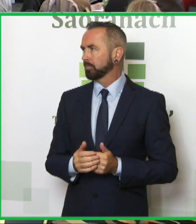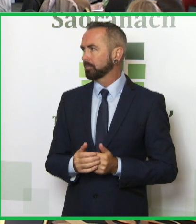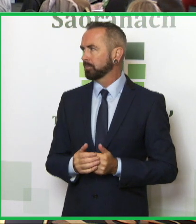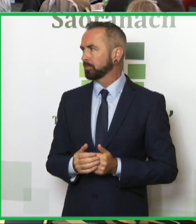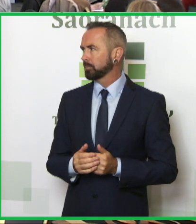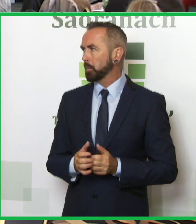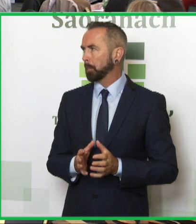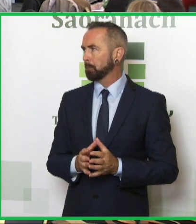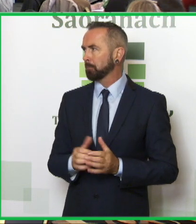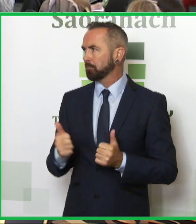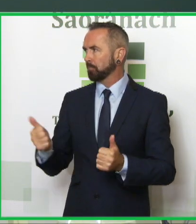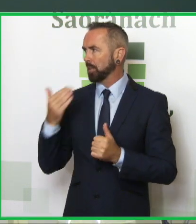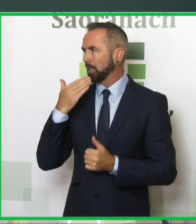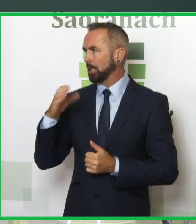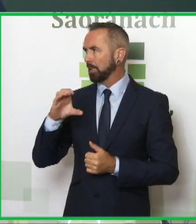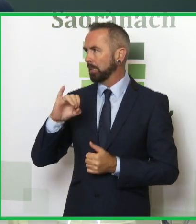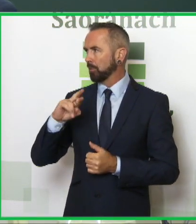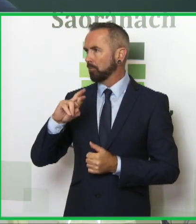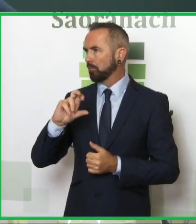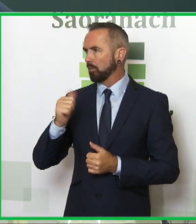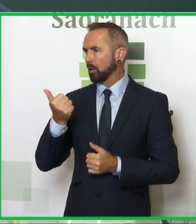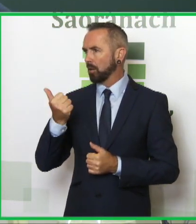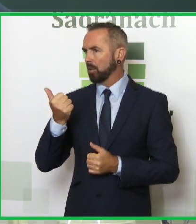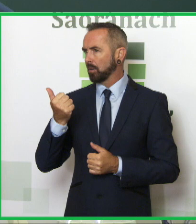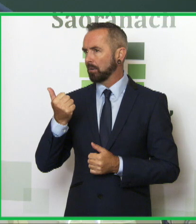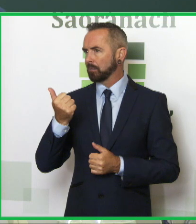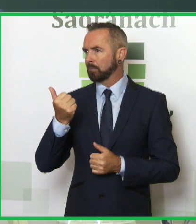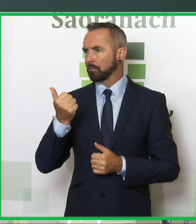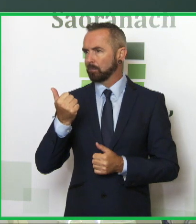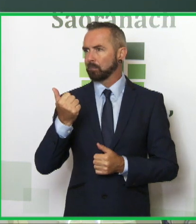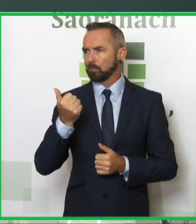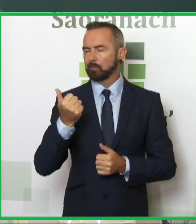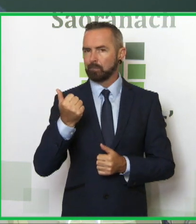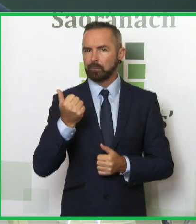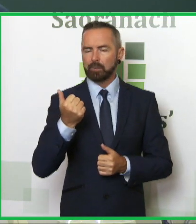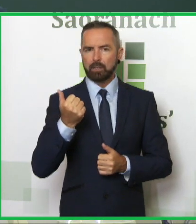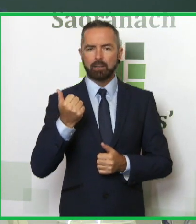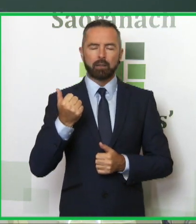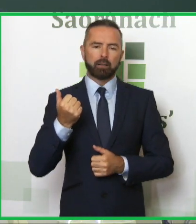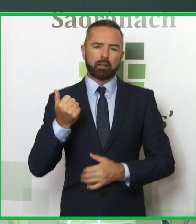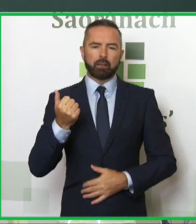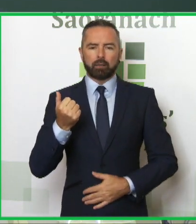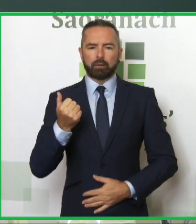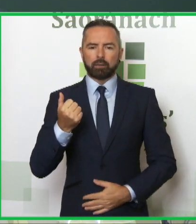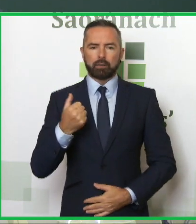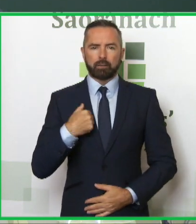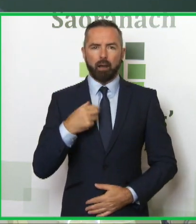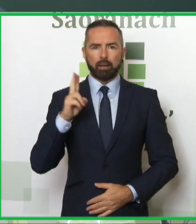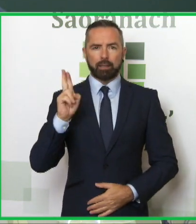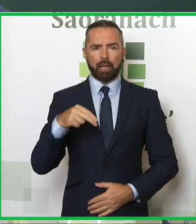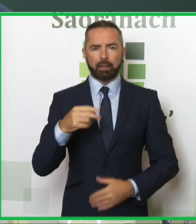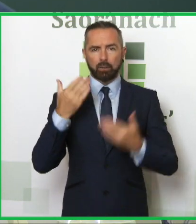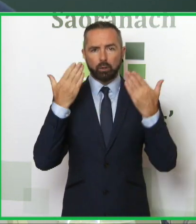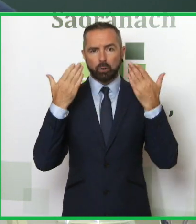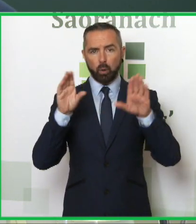Thanks, Ciara. So what I would say is as follows. I can attempt to bring up on screen